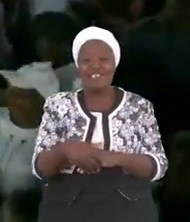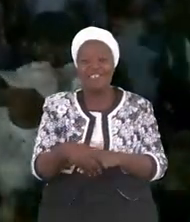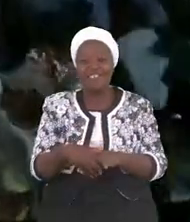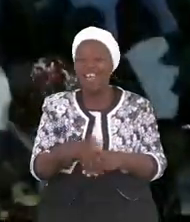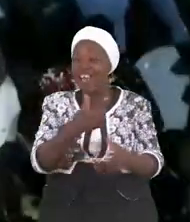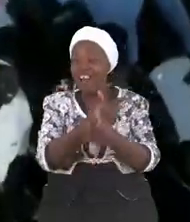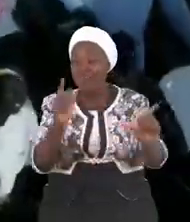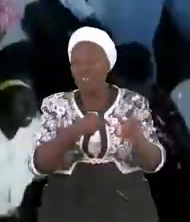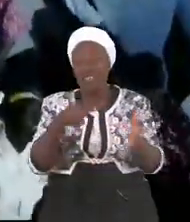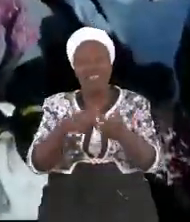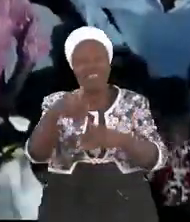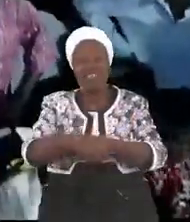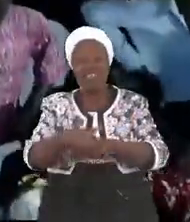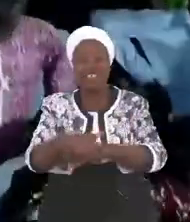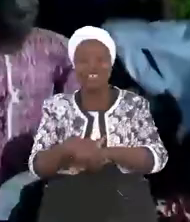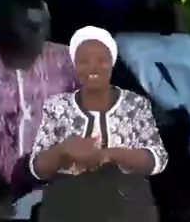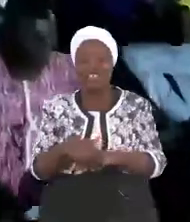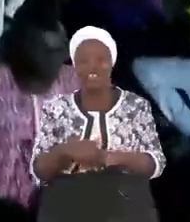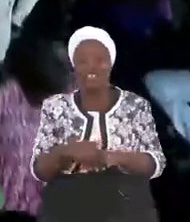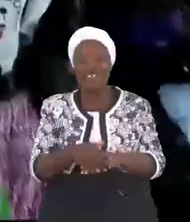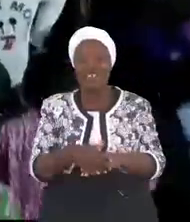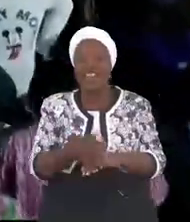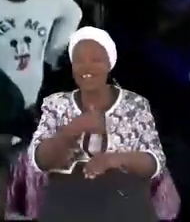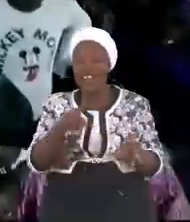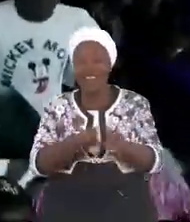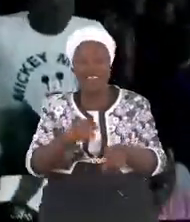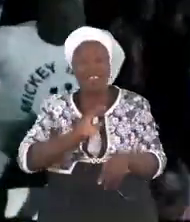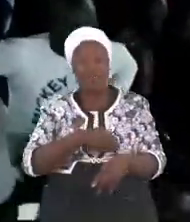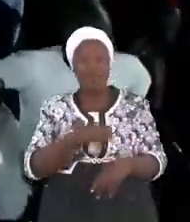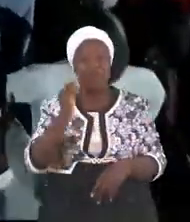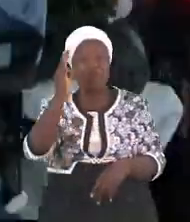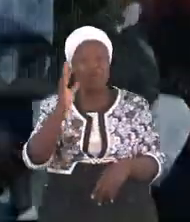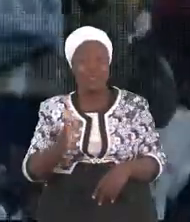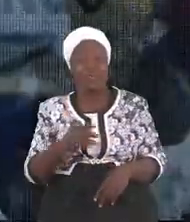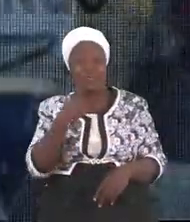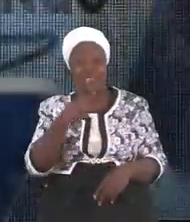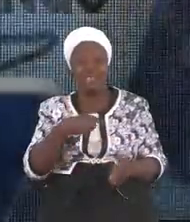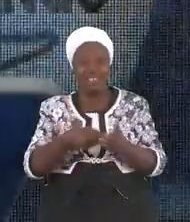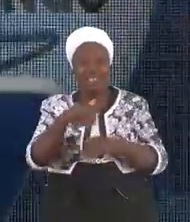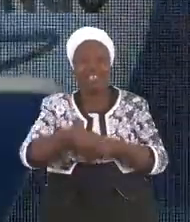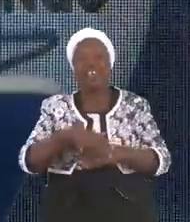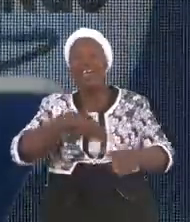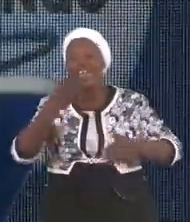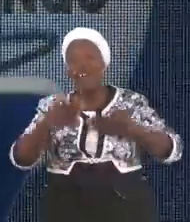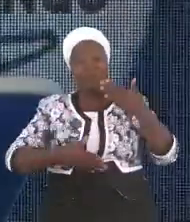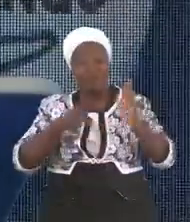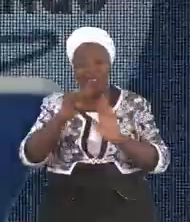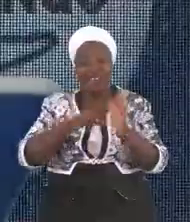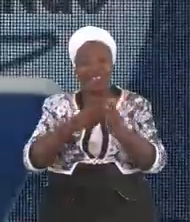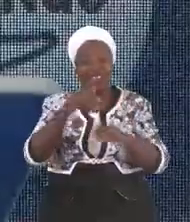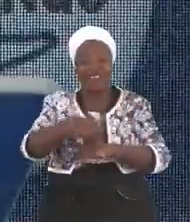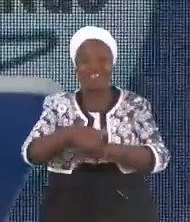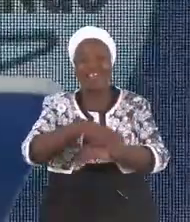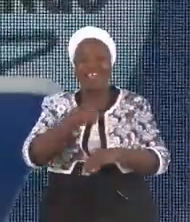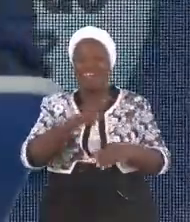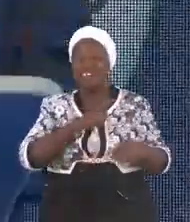Liberation tonight. And as our pastor said, jubilation tonight. And the Lord